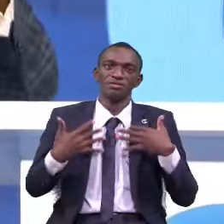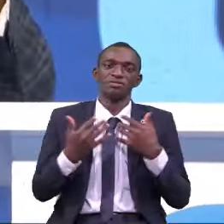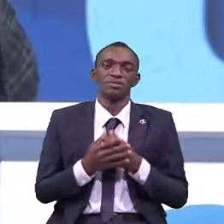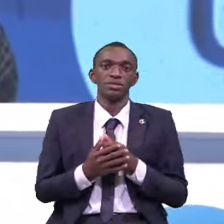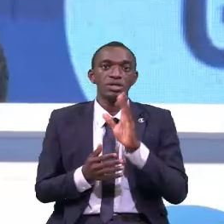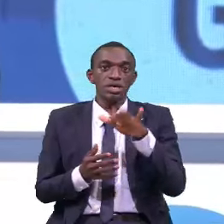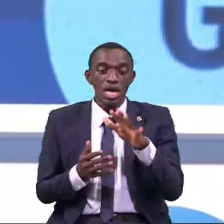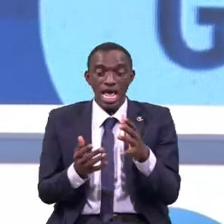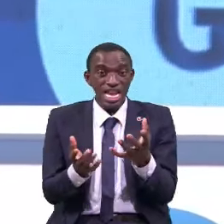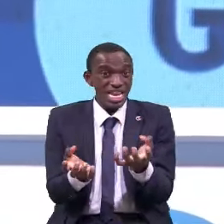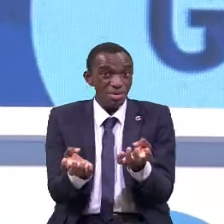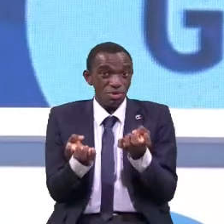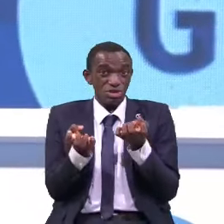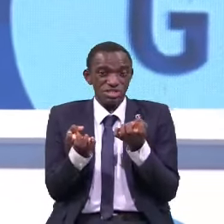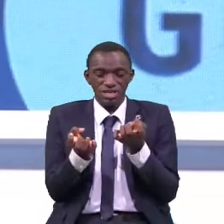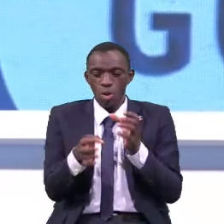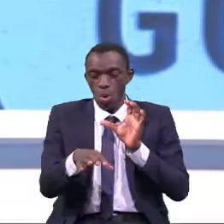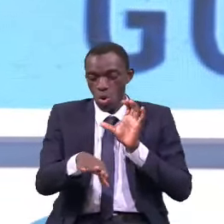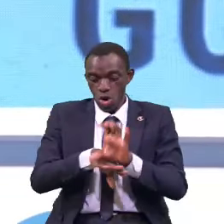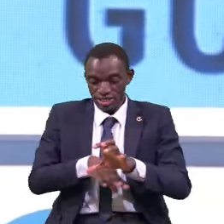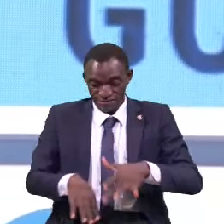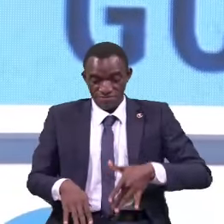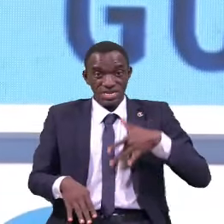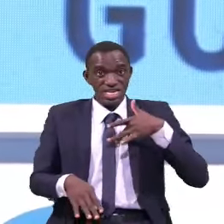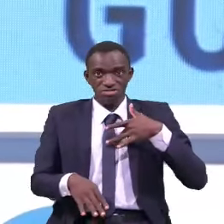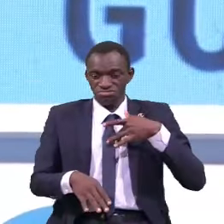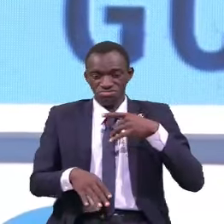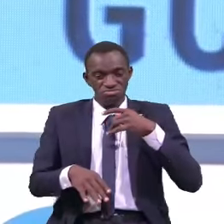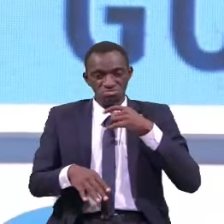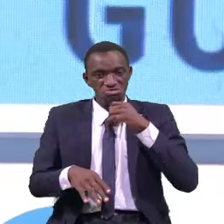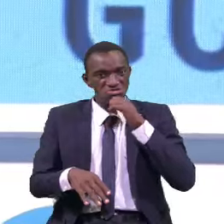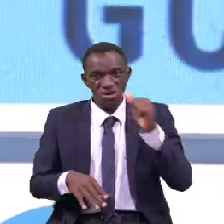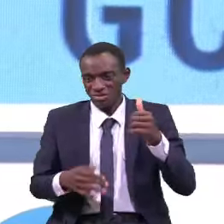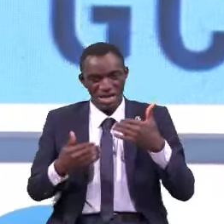Leprosy deadens the feeling on the flesh.